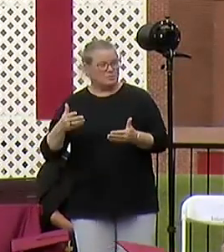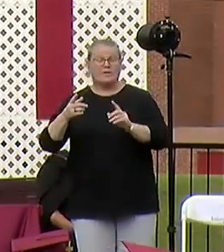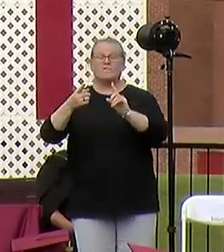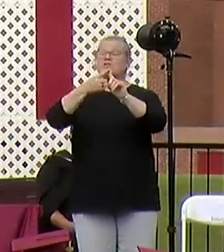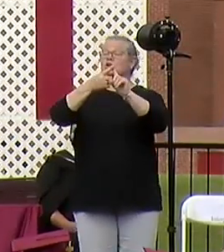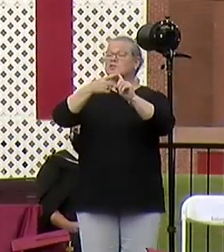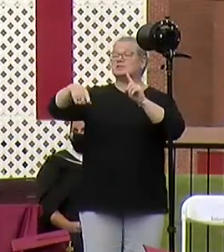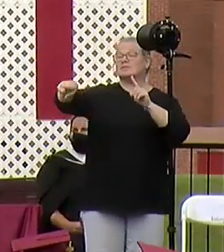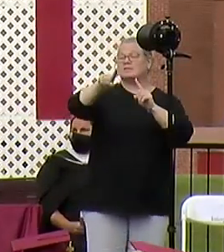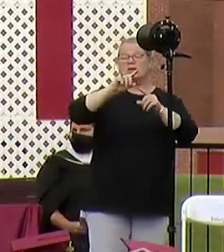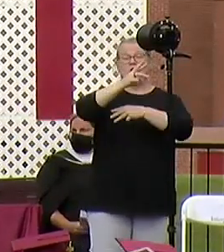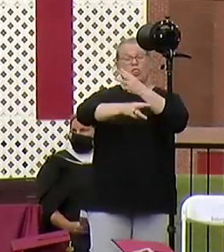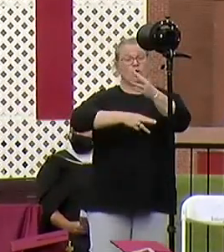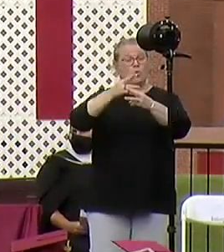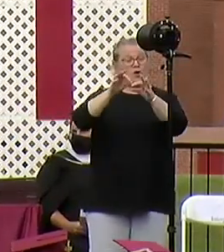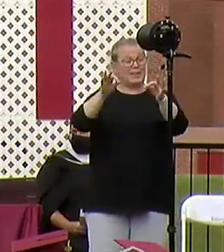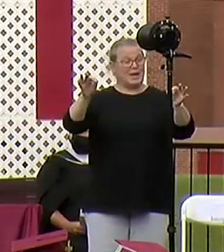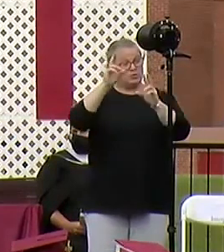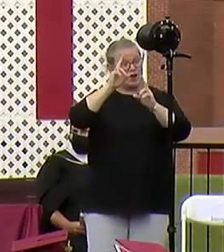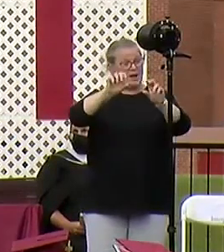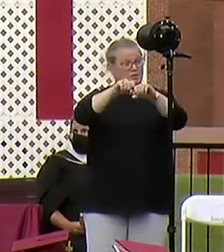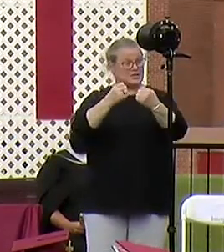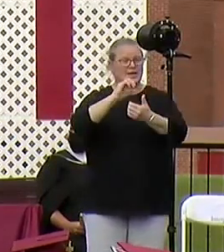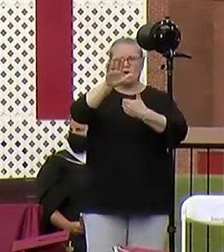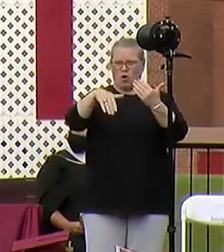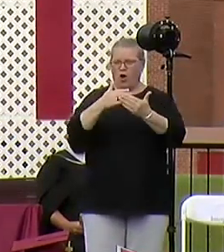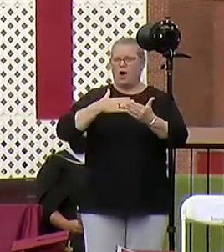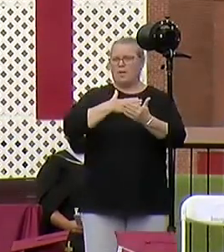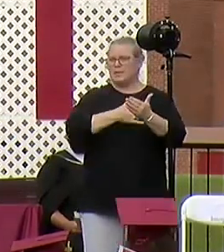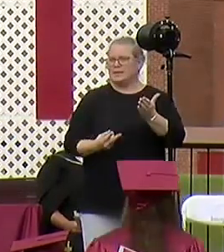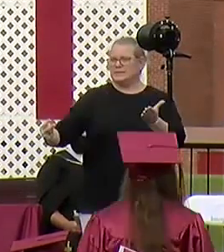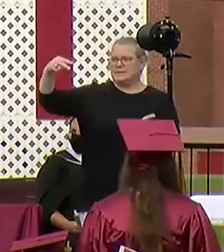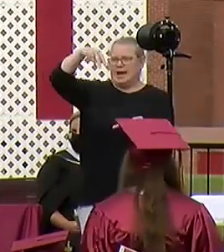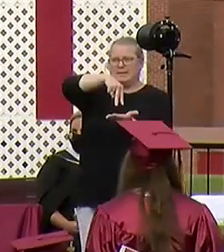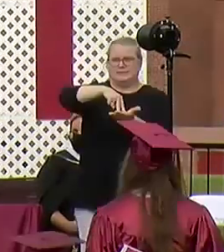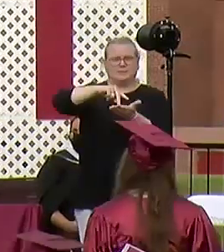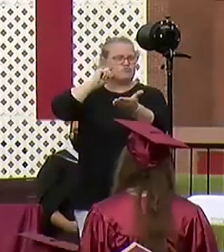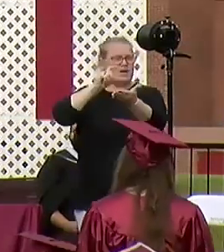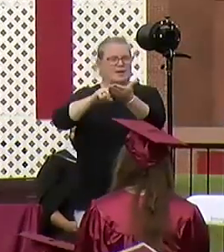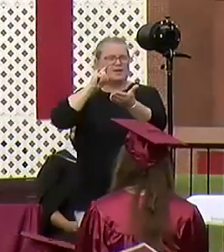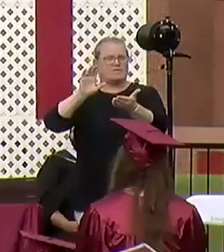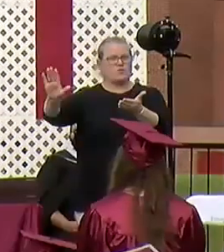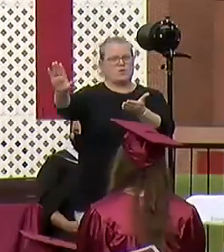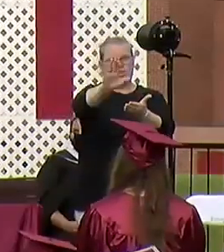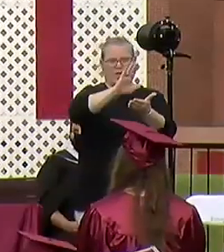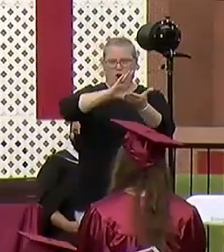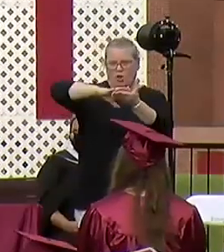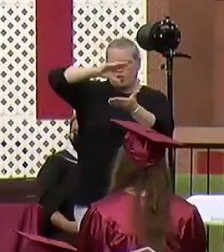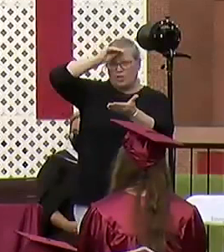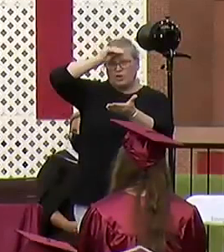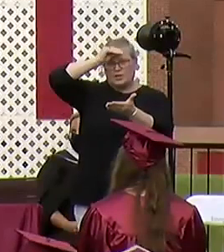World Language Honor Society please stand to be recognized for their scholarship,